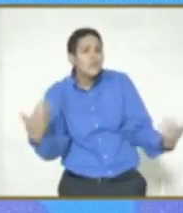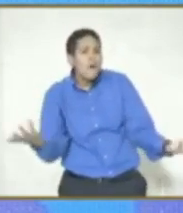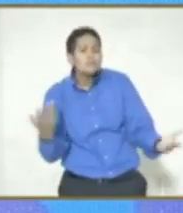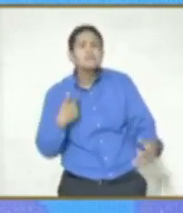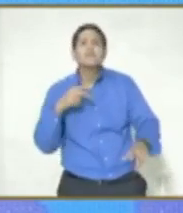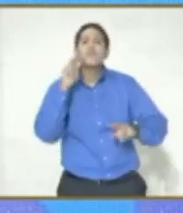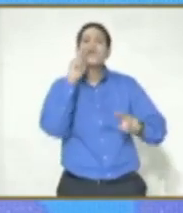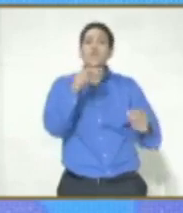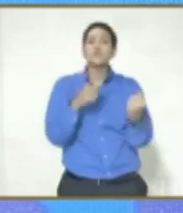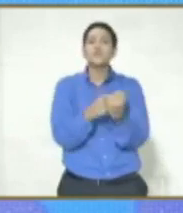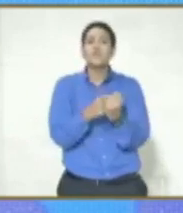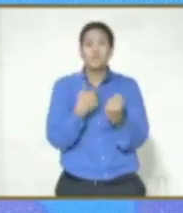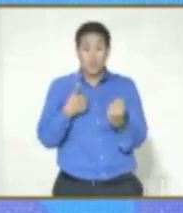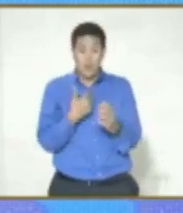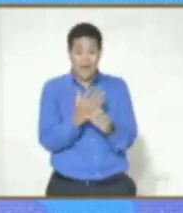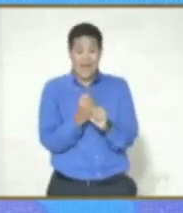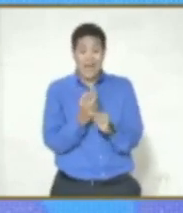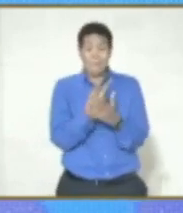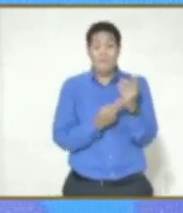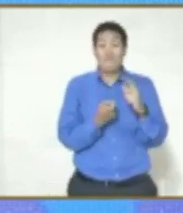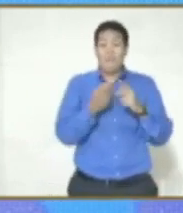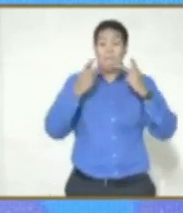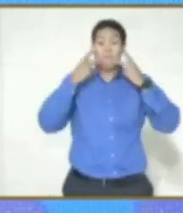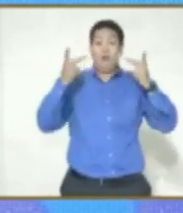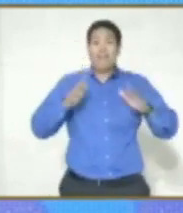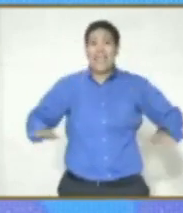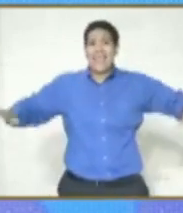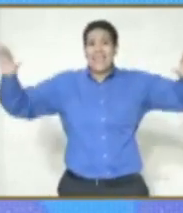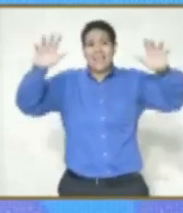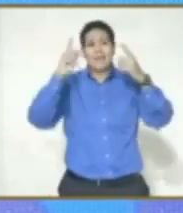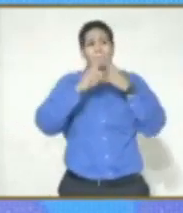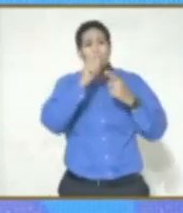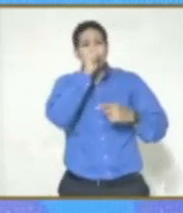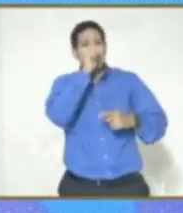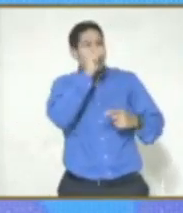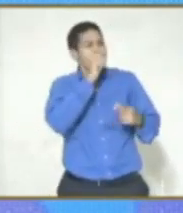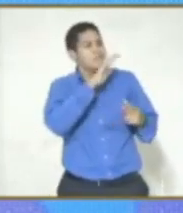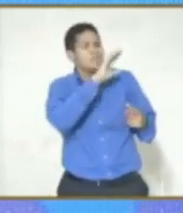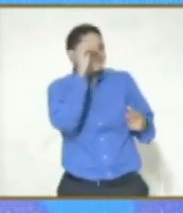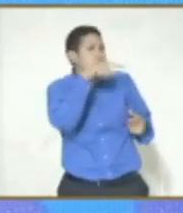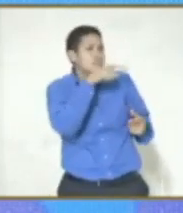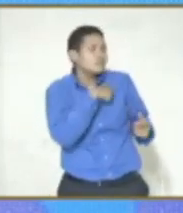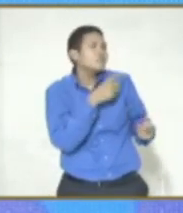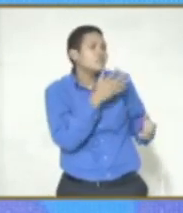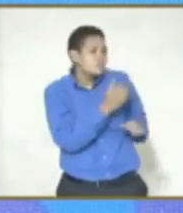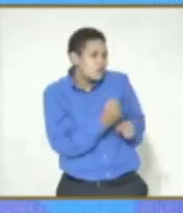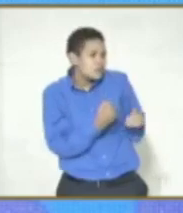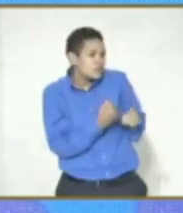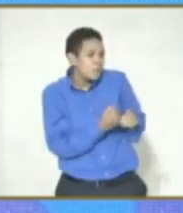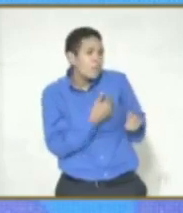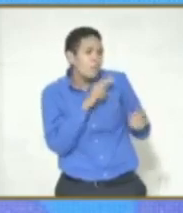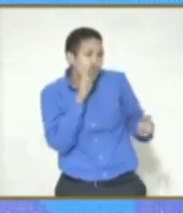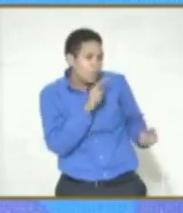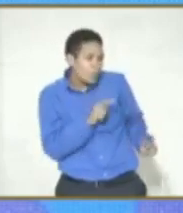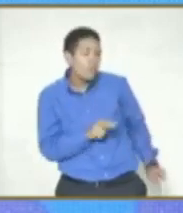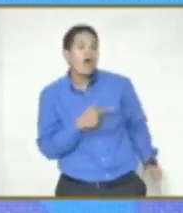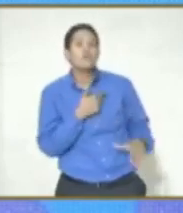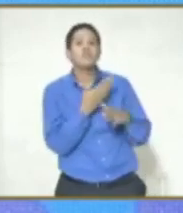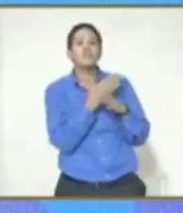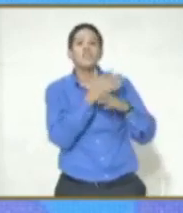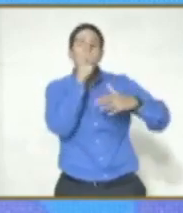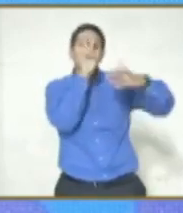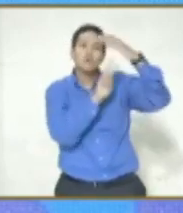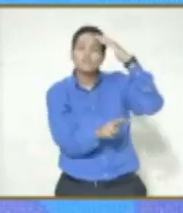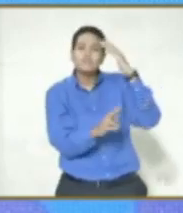support that we are getting both from the public and private sector. And we're going to be sharing the perspective as